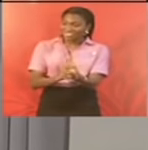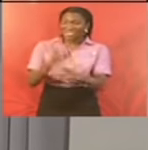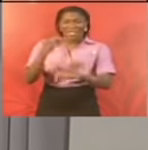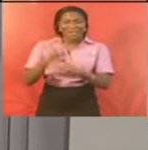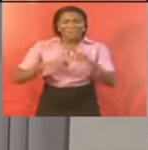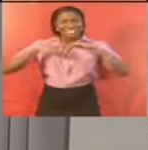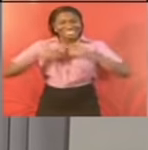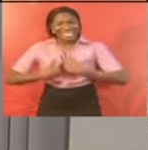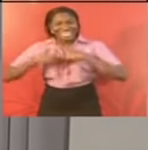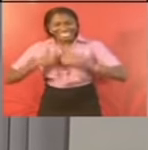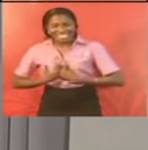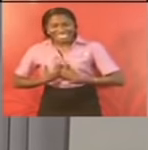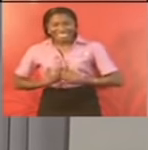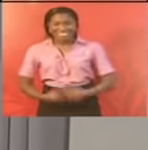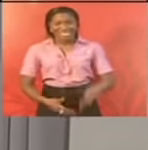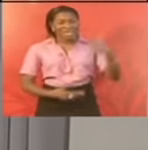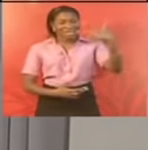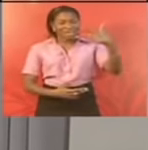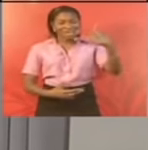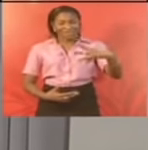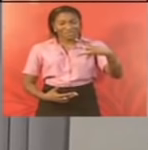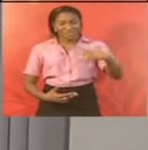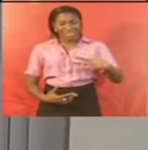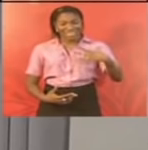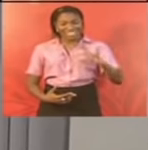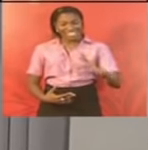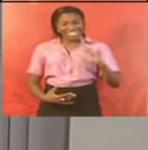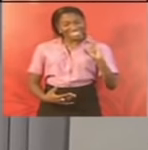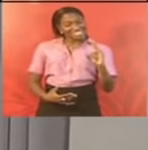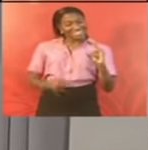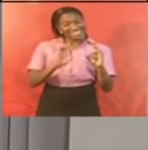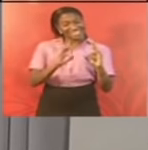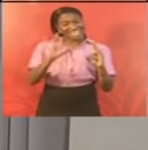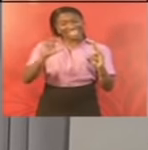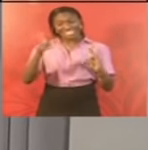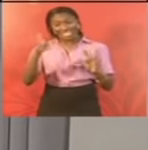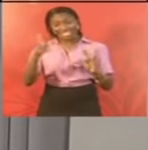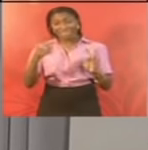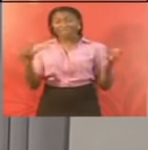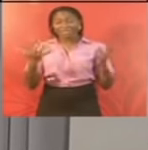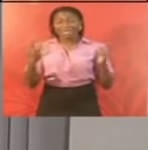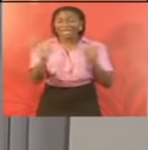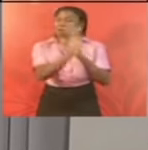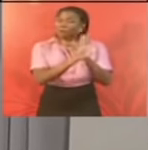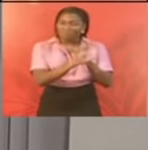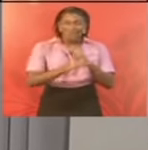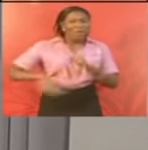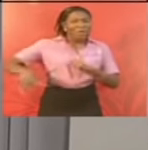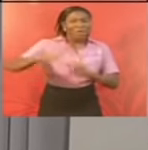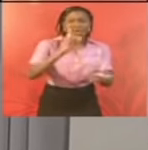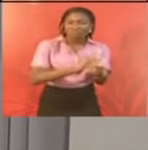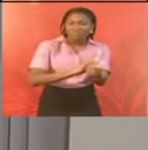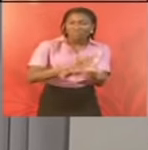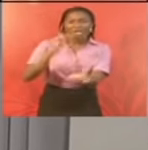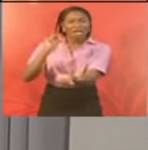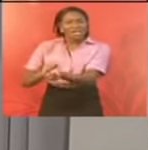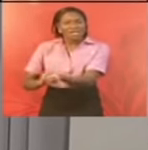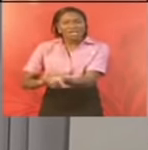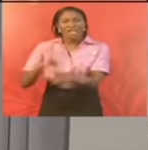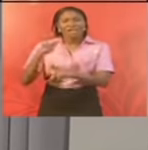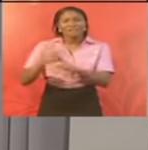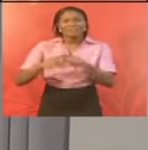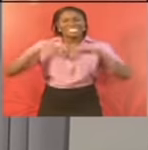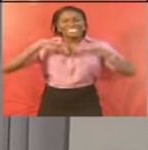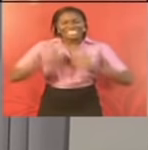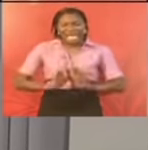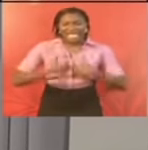3, 4, 5, 6, 7, 8, 9, and 10 is protecting healthcare workers from burnout.